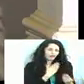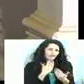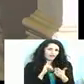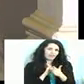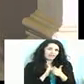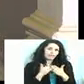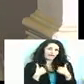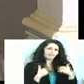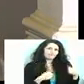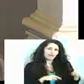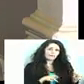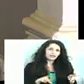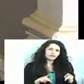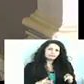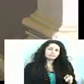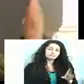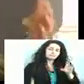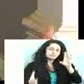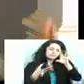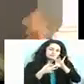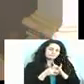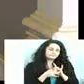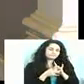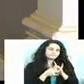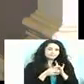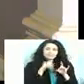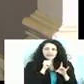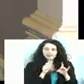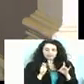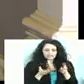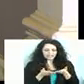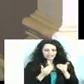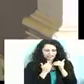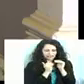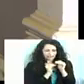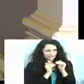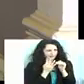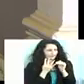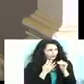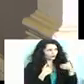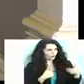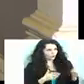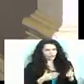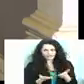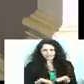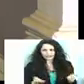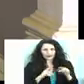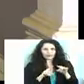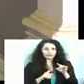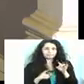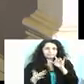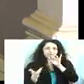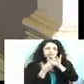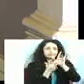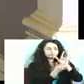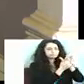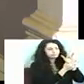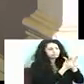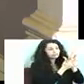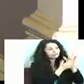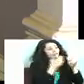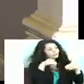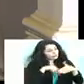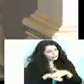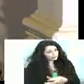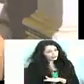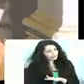have this opportunity to reach out beyond just the four walls of our church sanctuary. As you came in this morning, you should have received